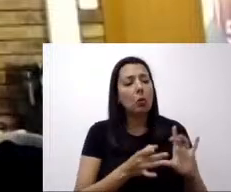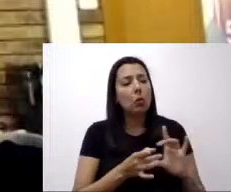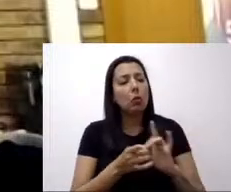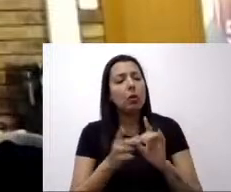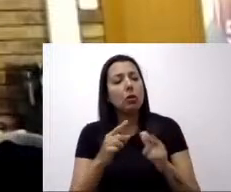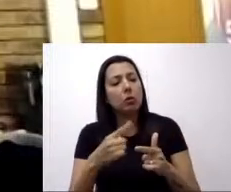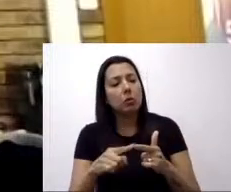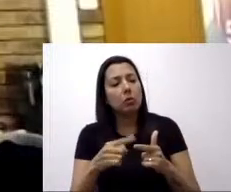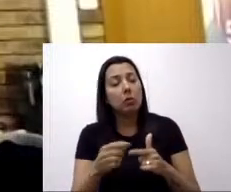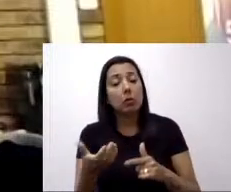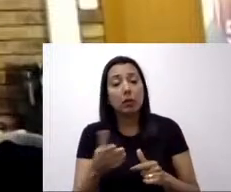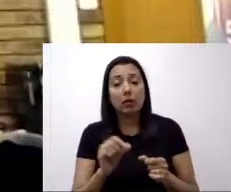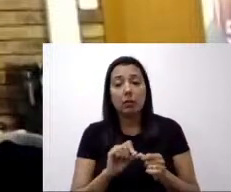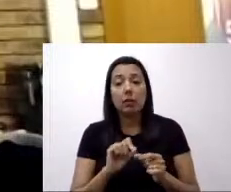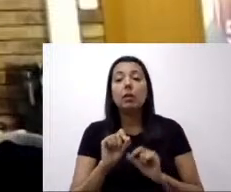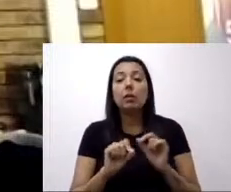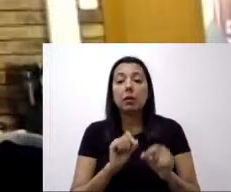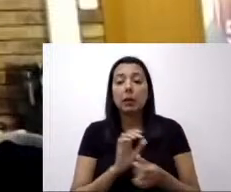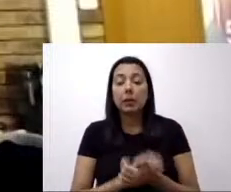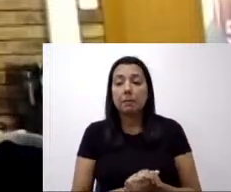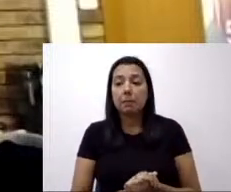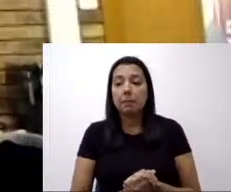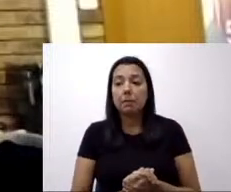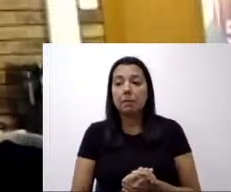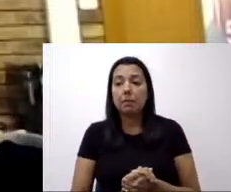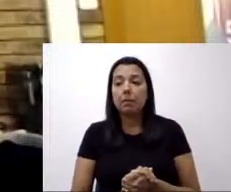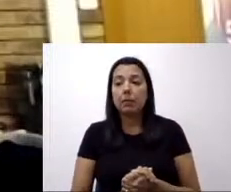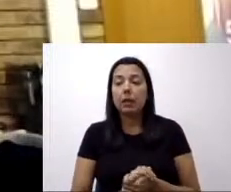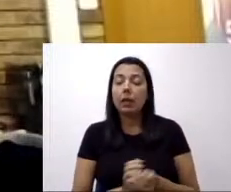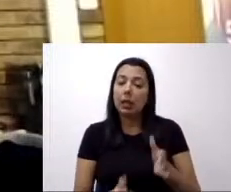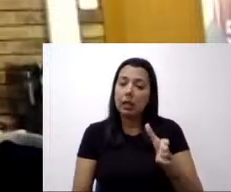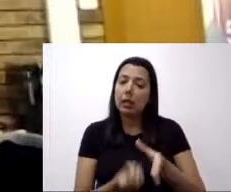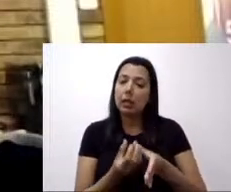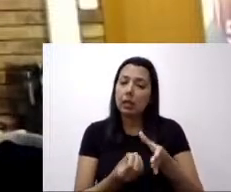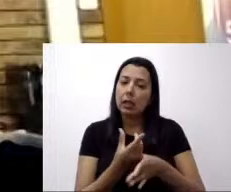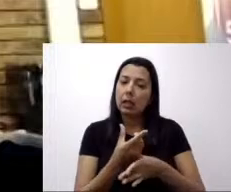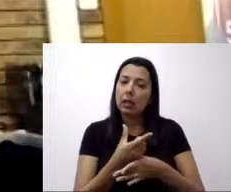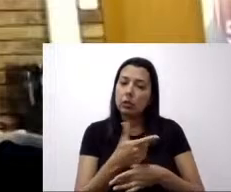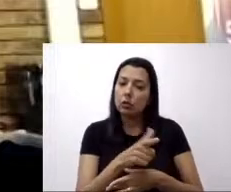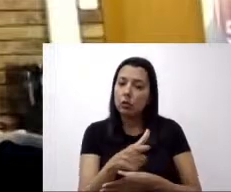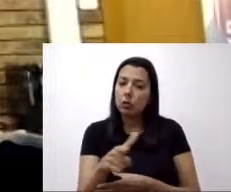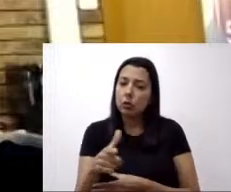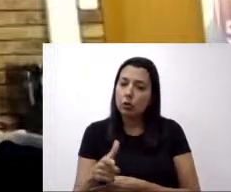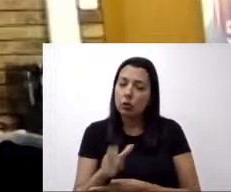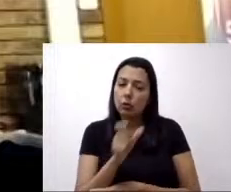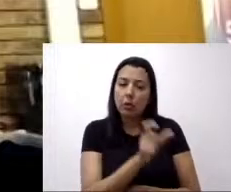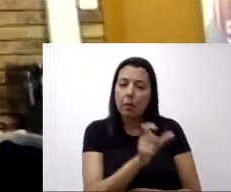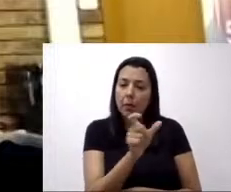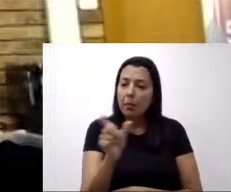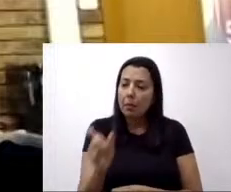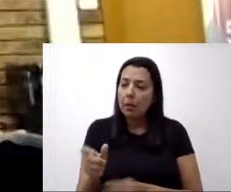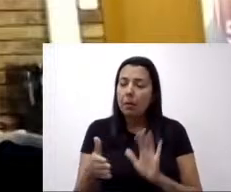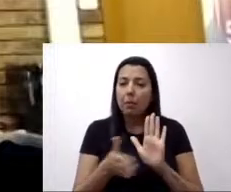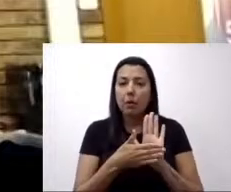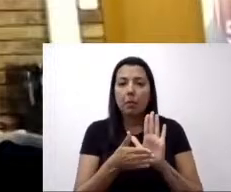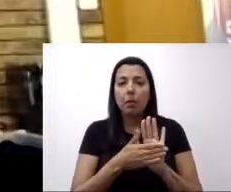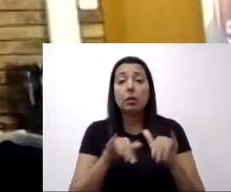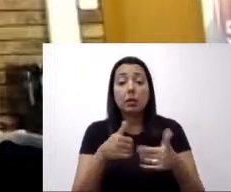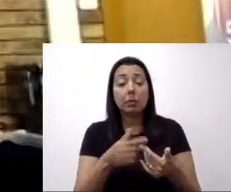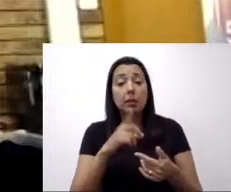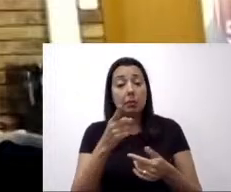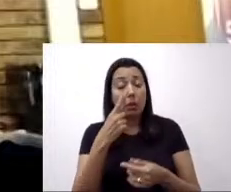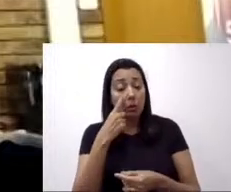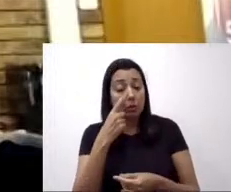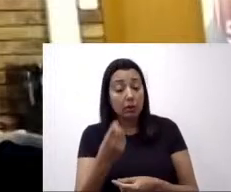is to reconstitute this career of each proposal and try to observe who was